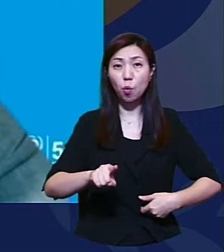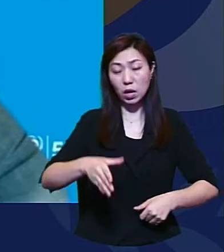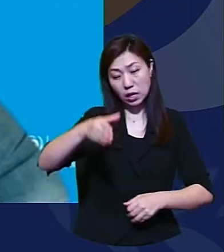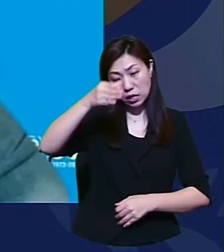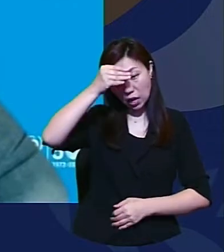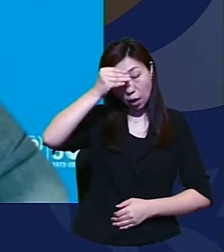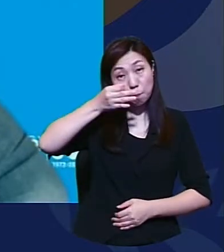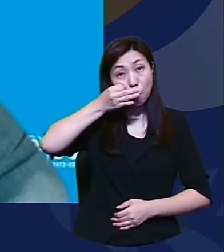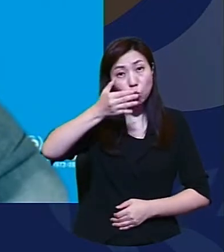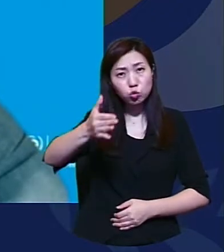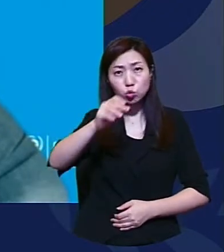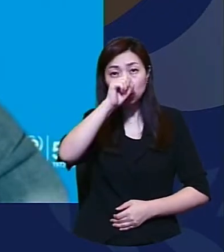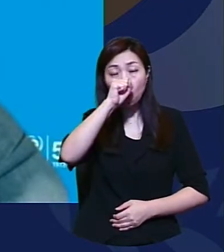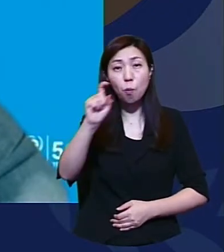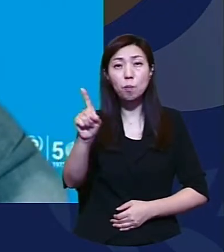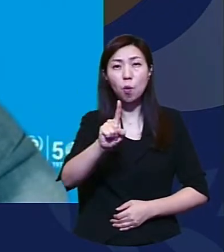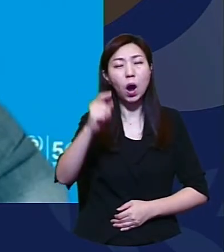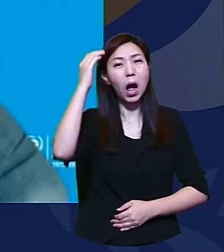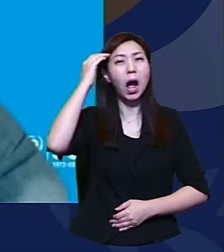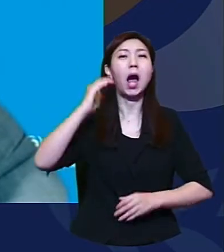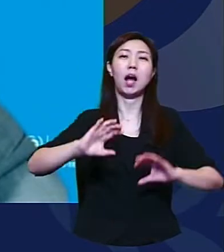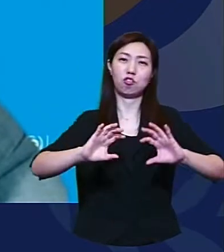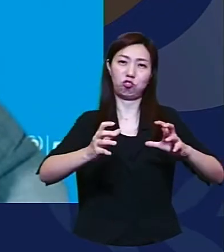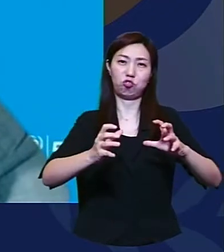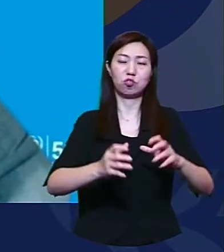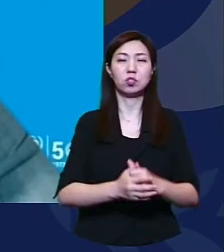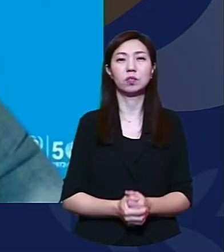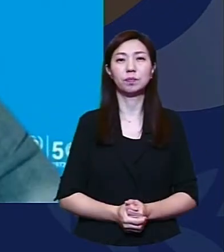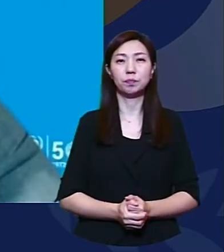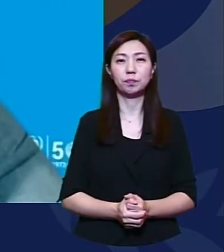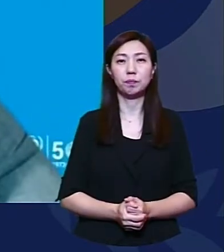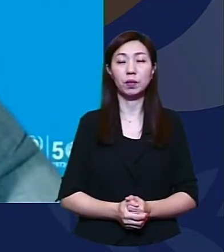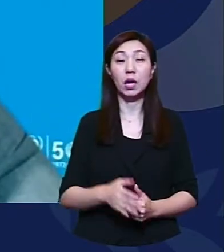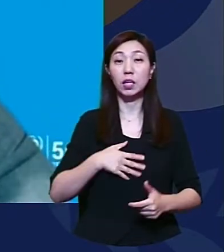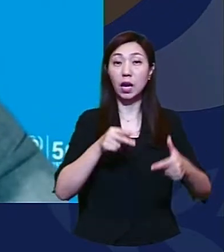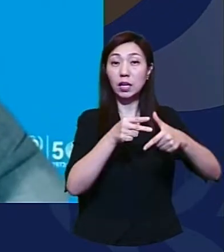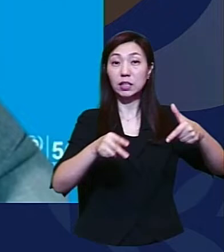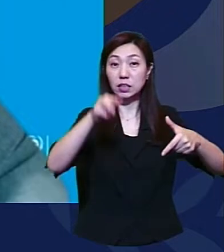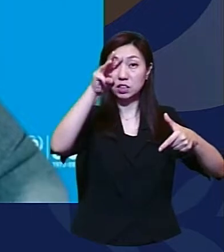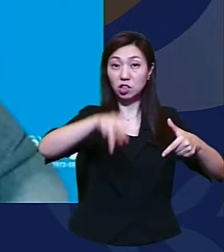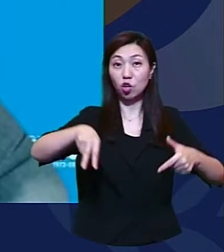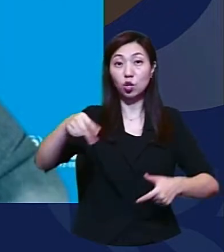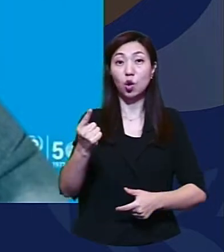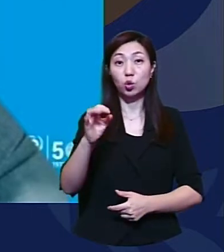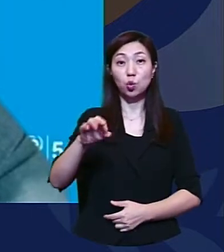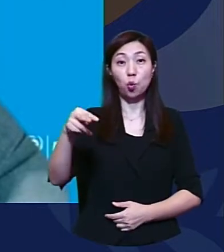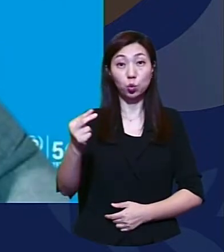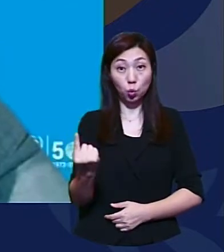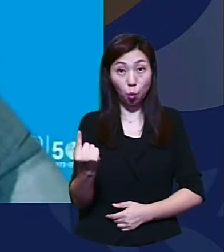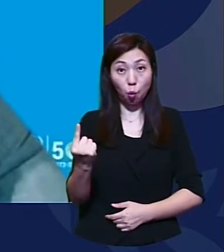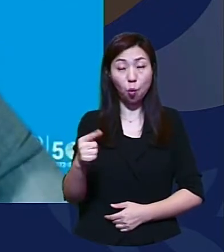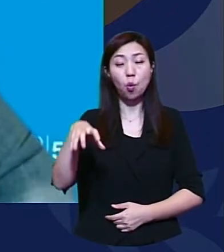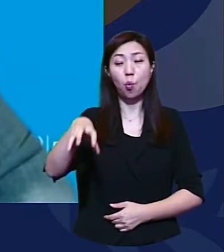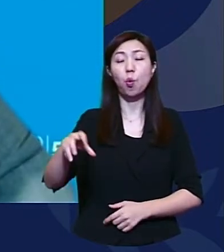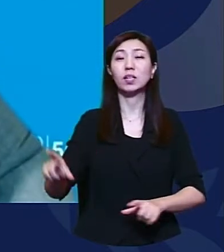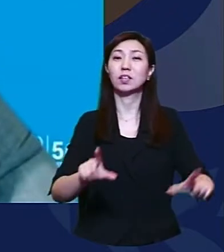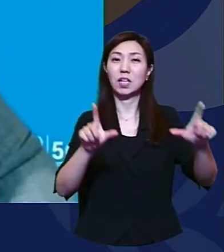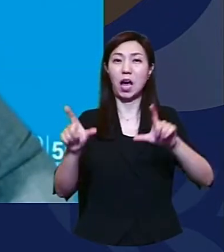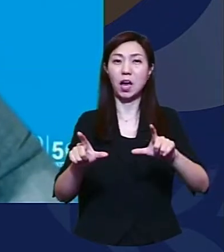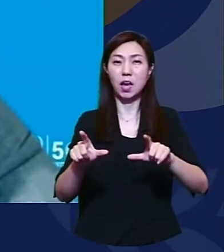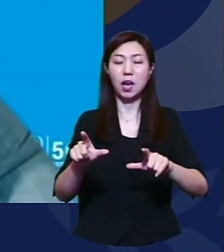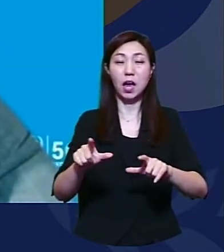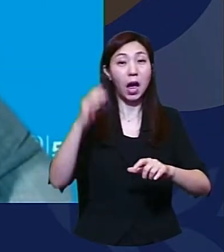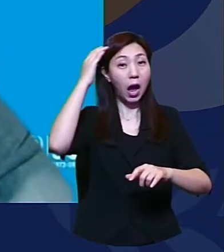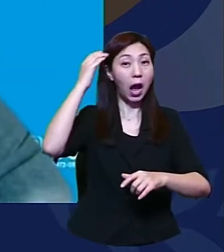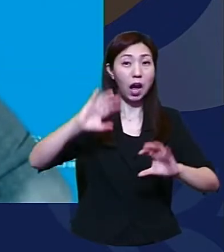a privilege of living in Songdo, Incheon, the greenest city in Korea. Today, we